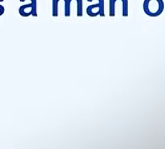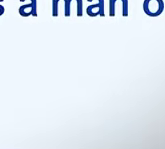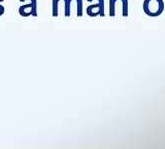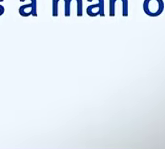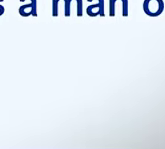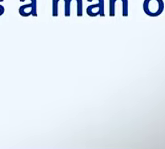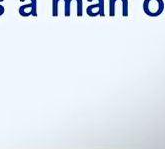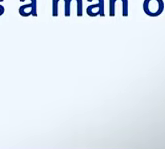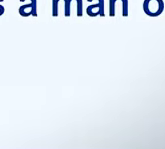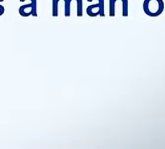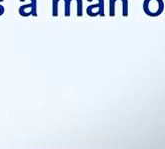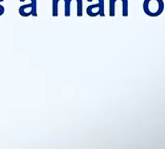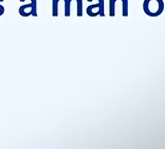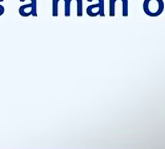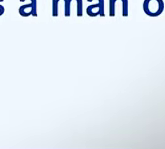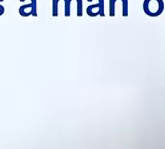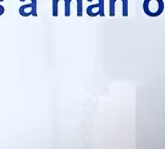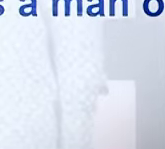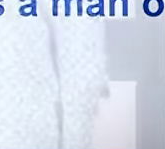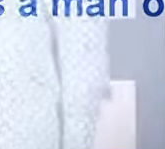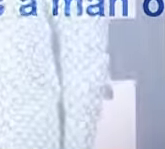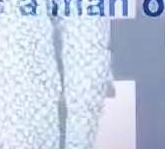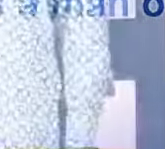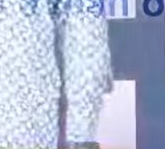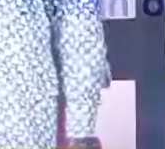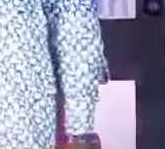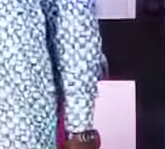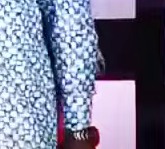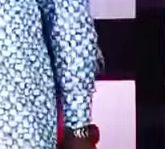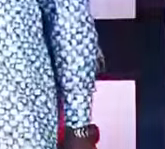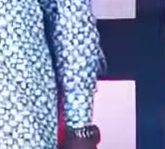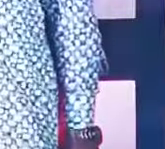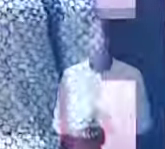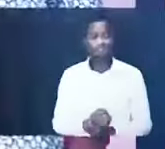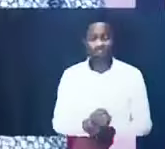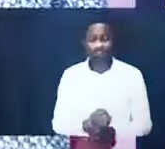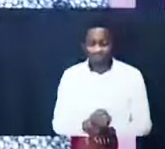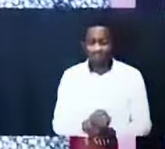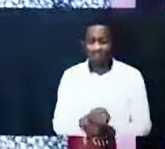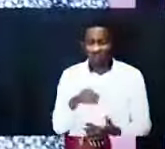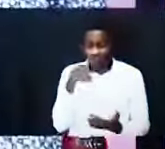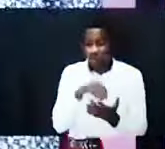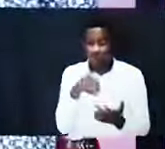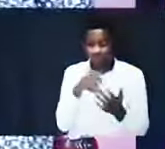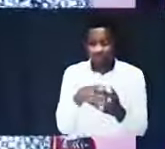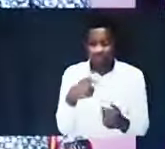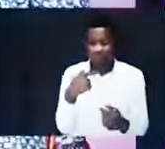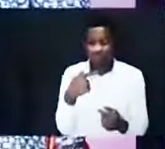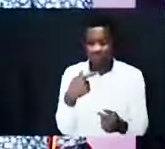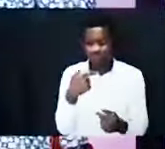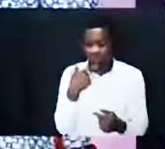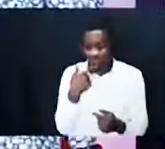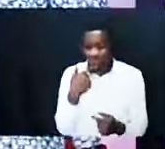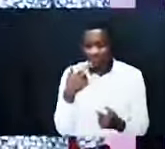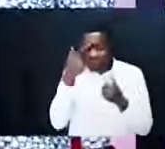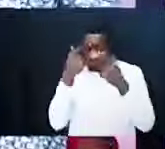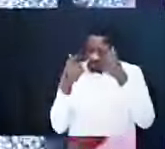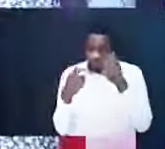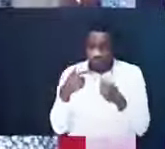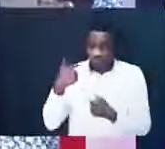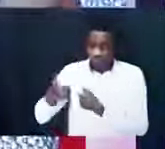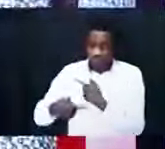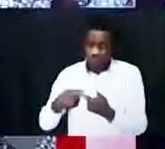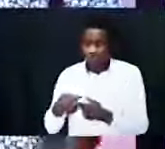him. Now he is fond of saying, because of the gracious hand of God upon him. Let us confess